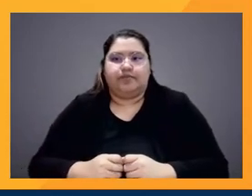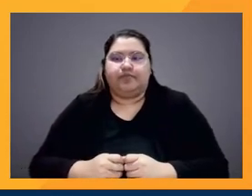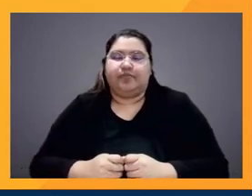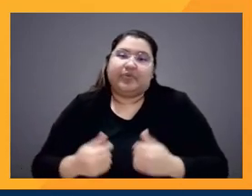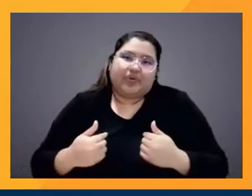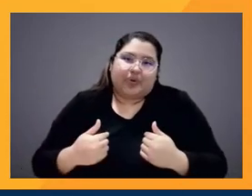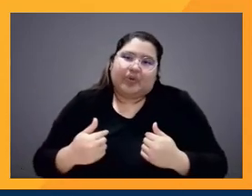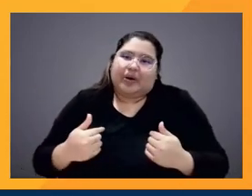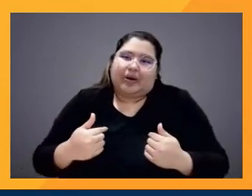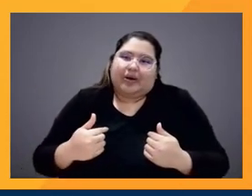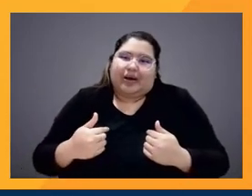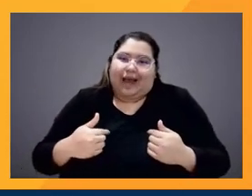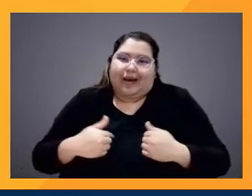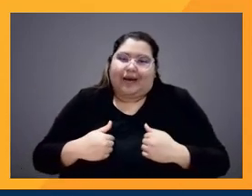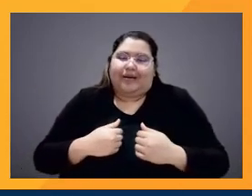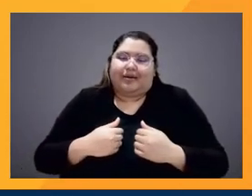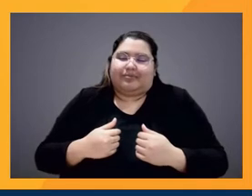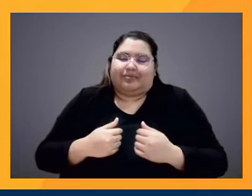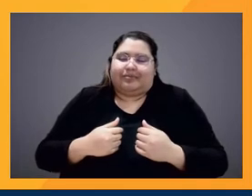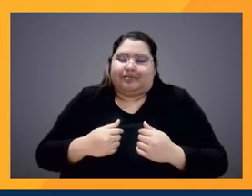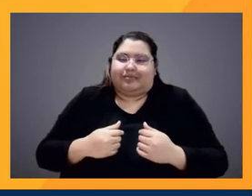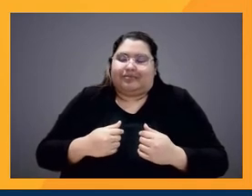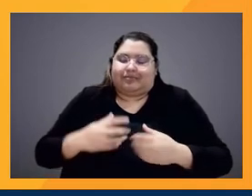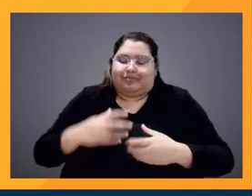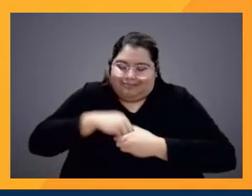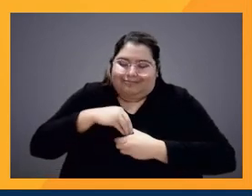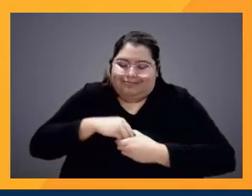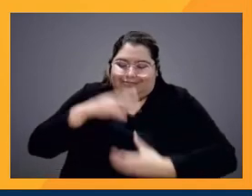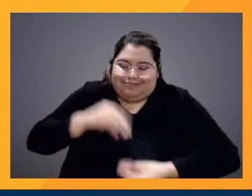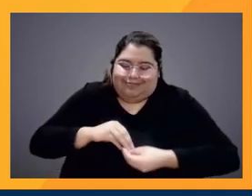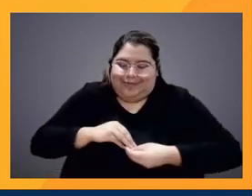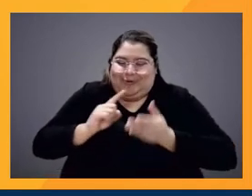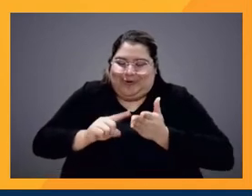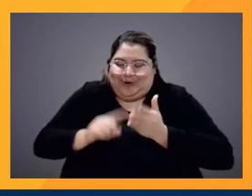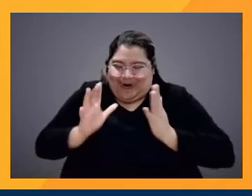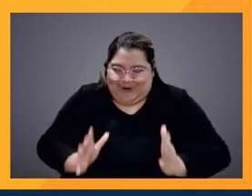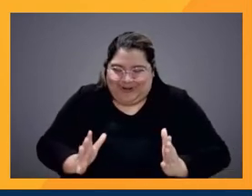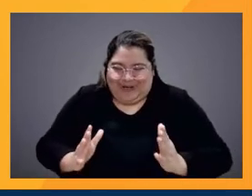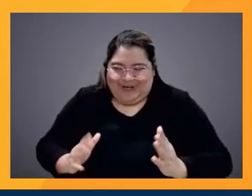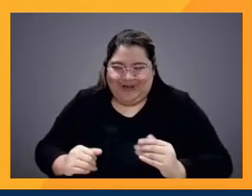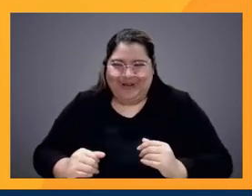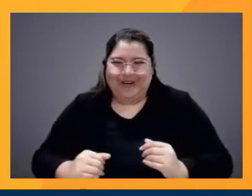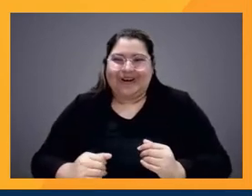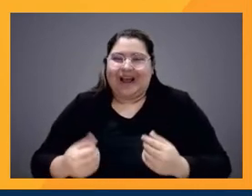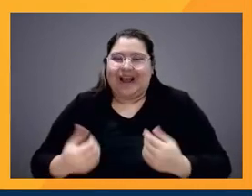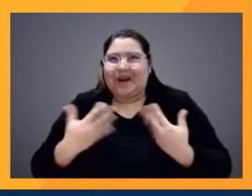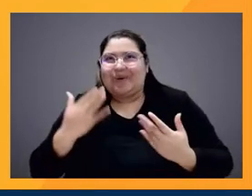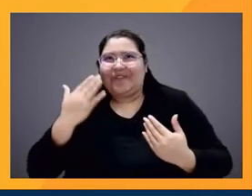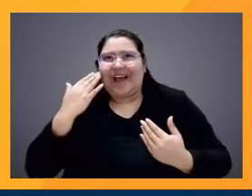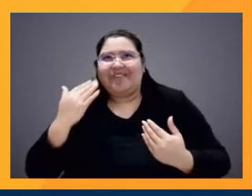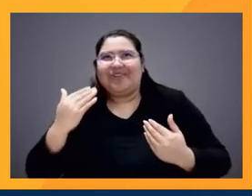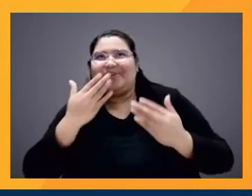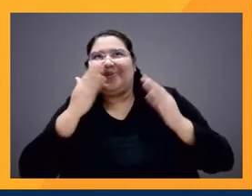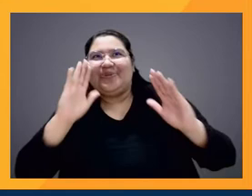outside and coming to communities, including those with high Latino populations. But without our partners, we could not do this